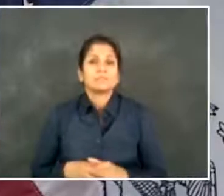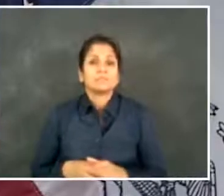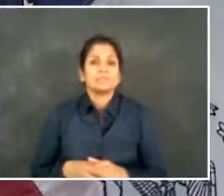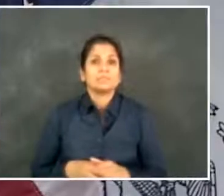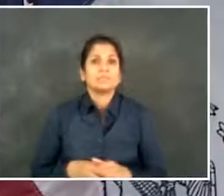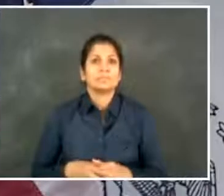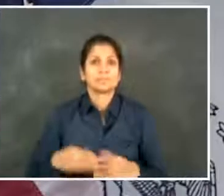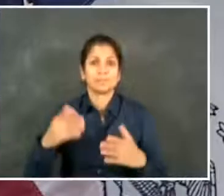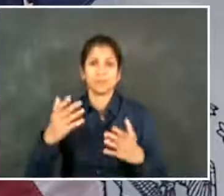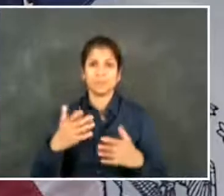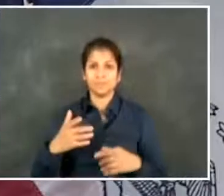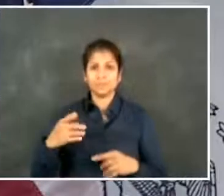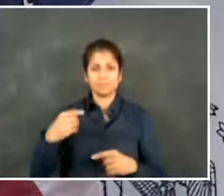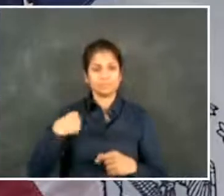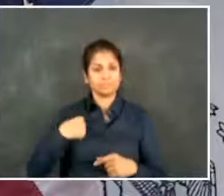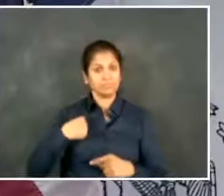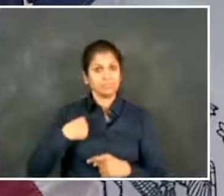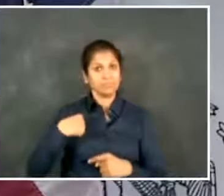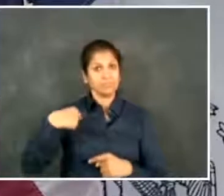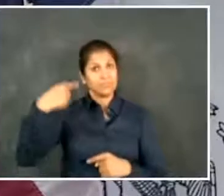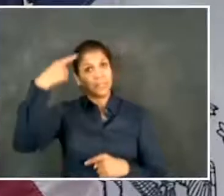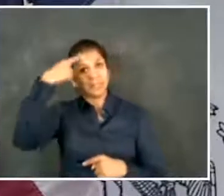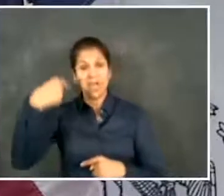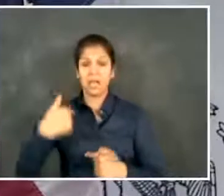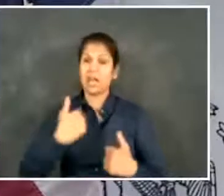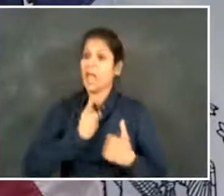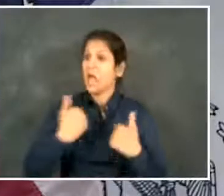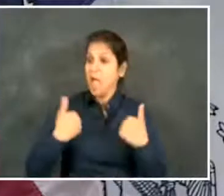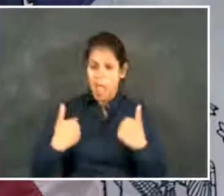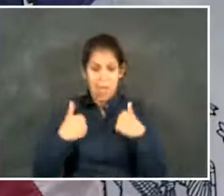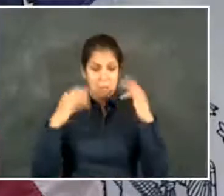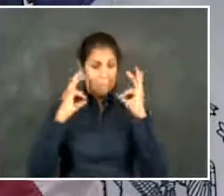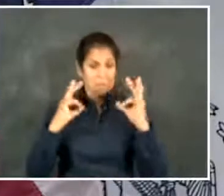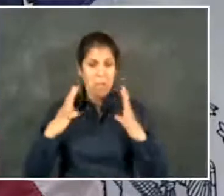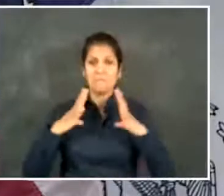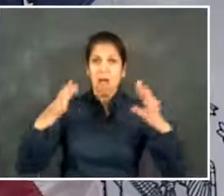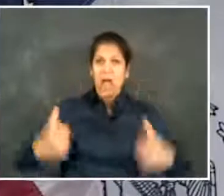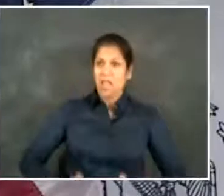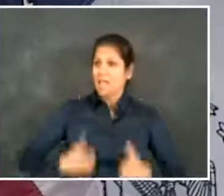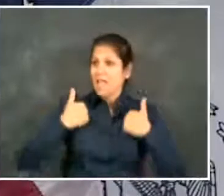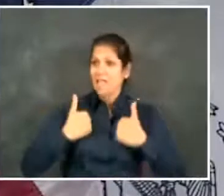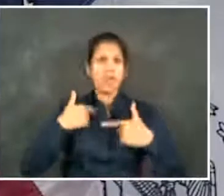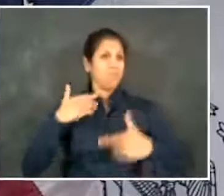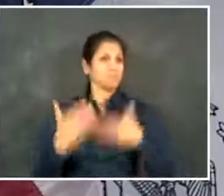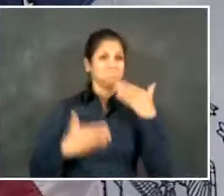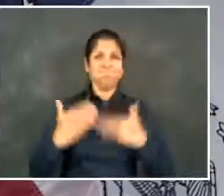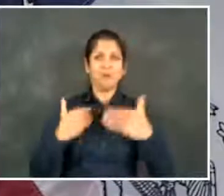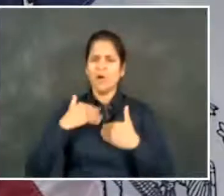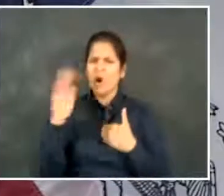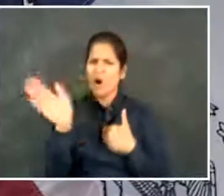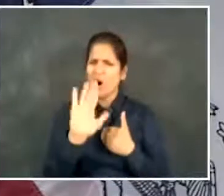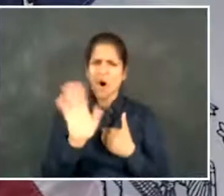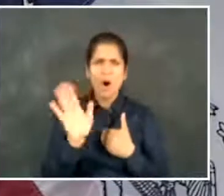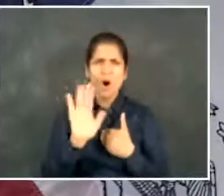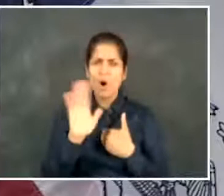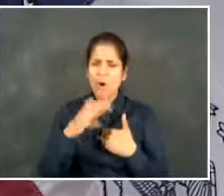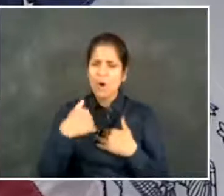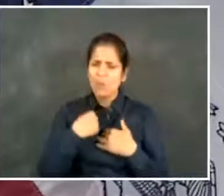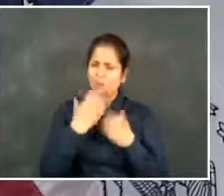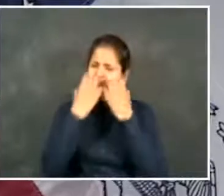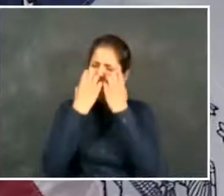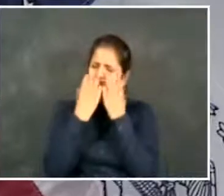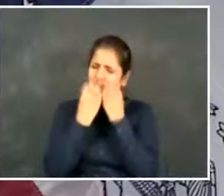I want you to take it personally and realize that if we do what we're capable of doing, we're going to save a lot of lives. And every time we